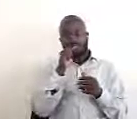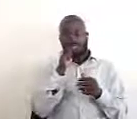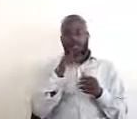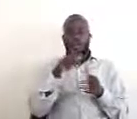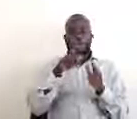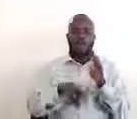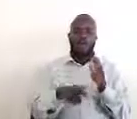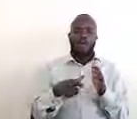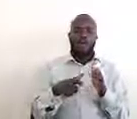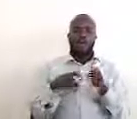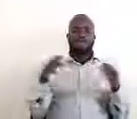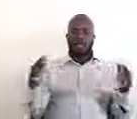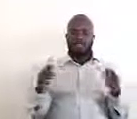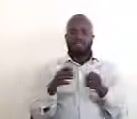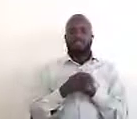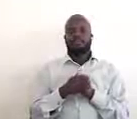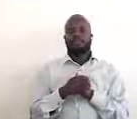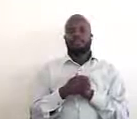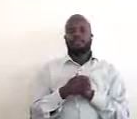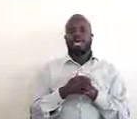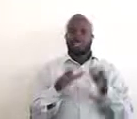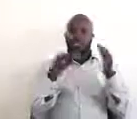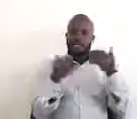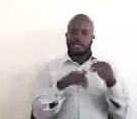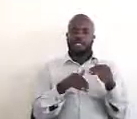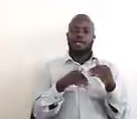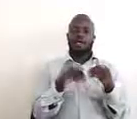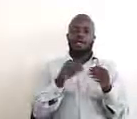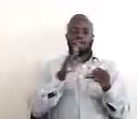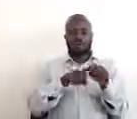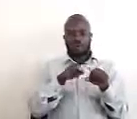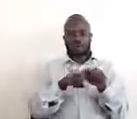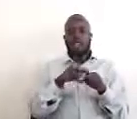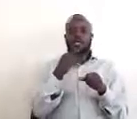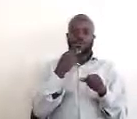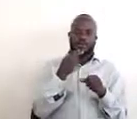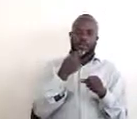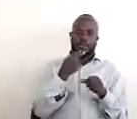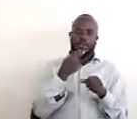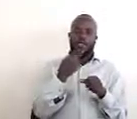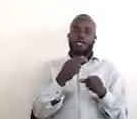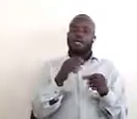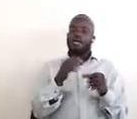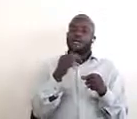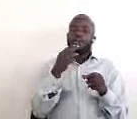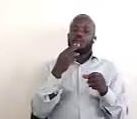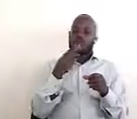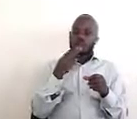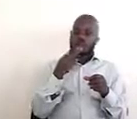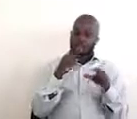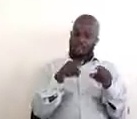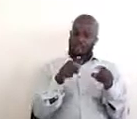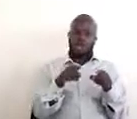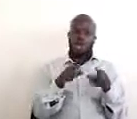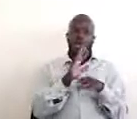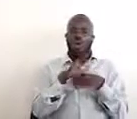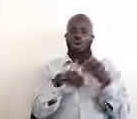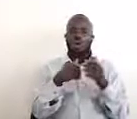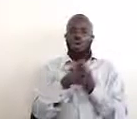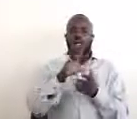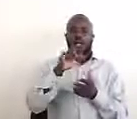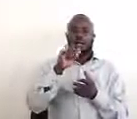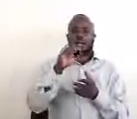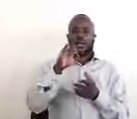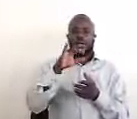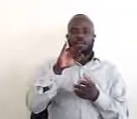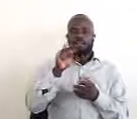dairy products unless your goal is to gain weight. Limit soda and sugar-filled drinks. The problem with soda and sugar-filled drinks is